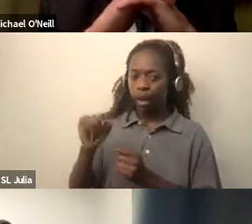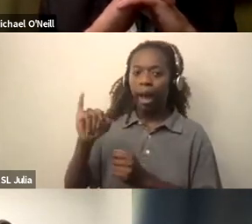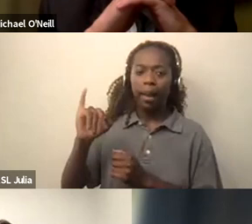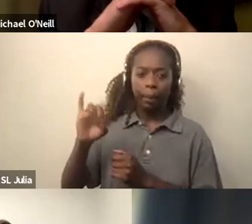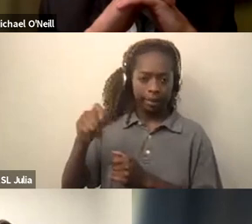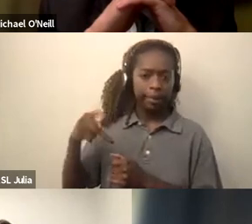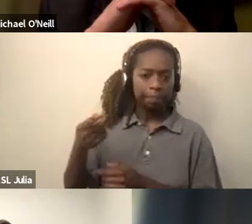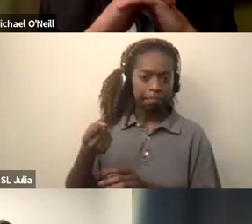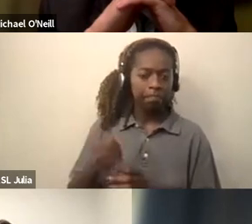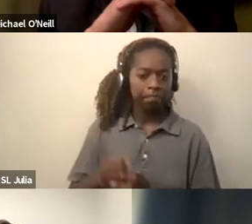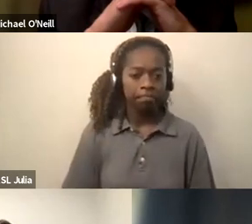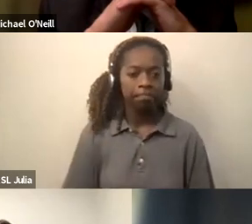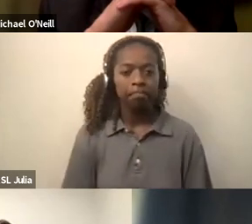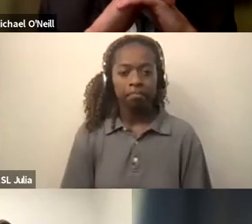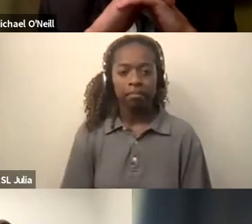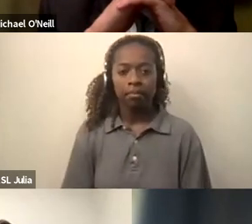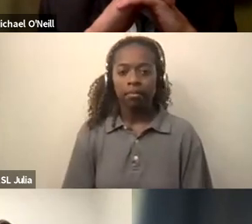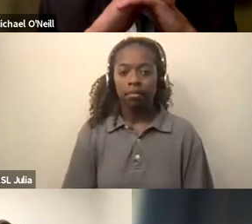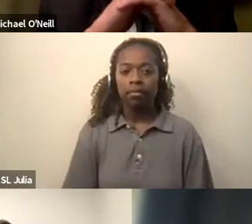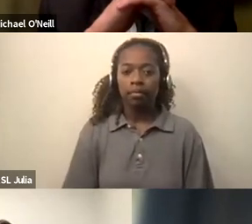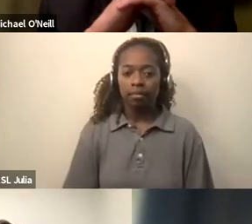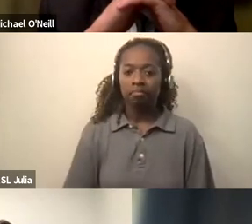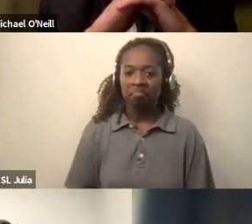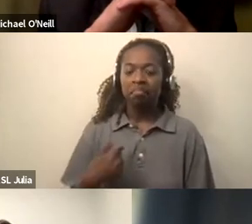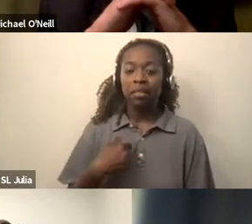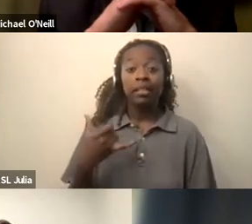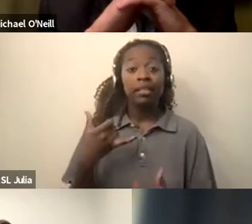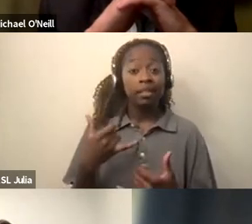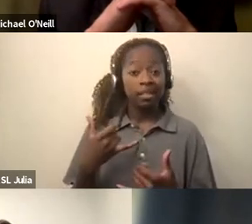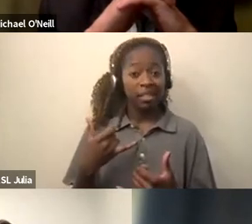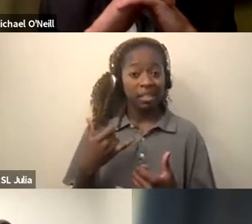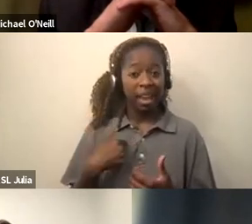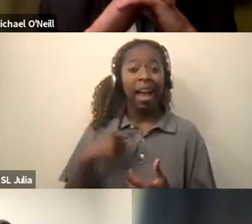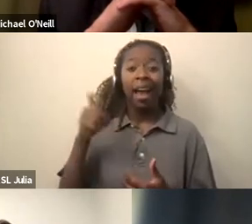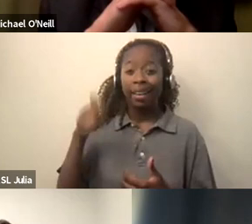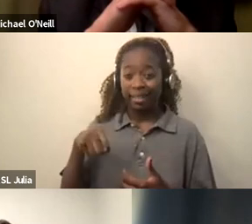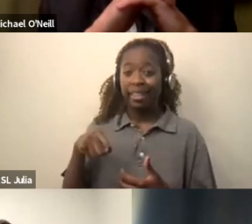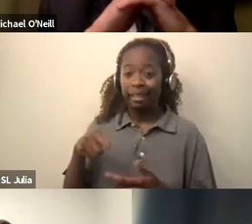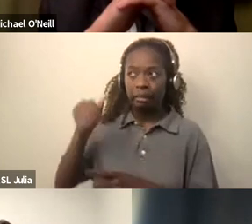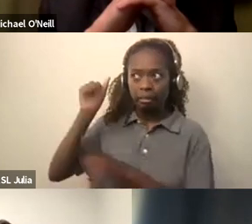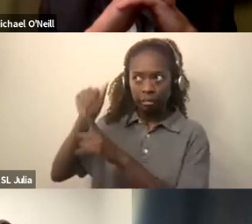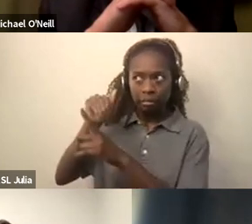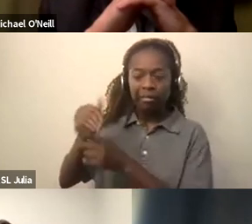and as of today i haven't obtained a response and i need to get a response